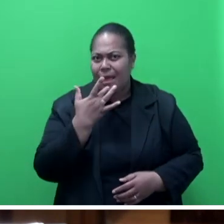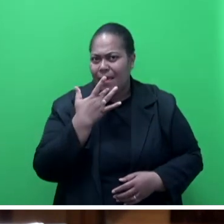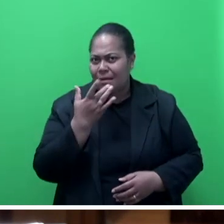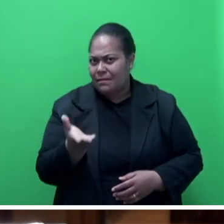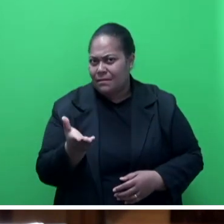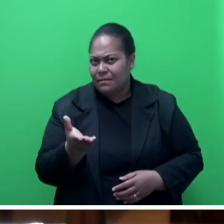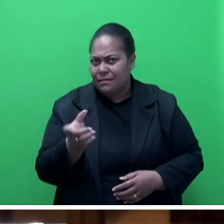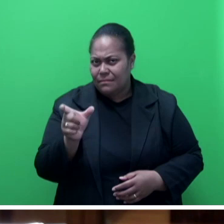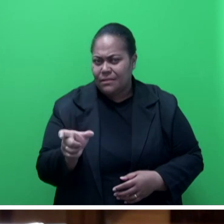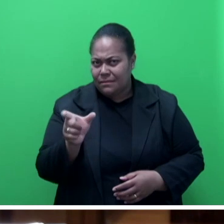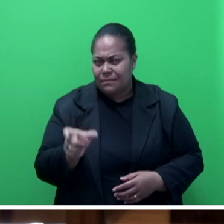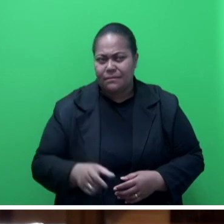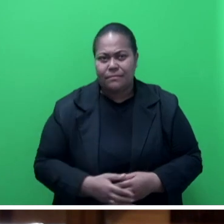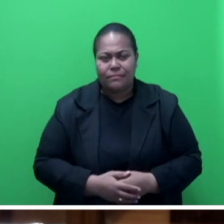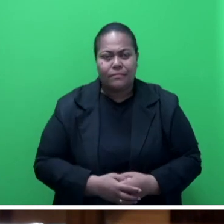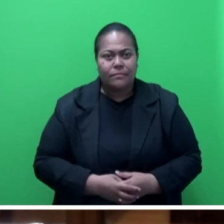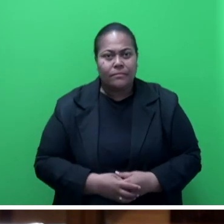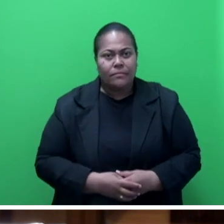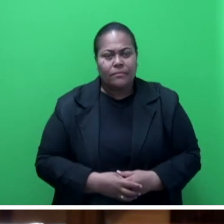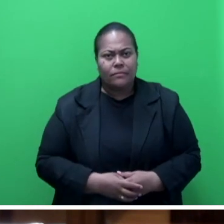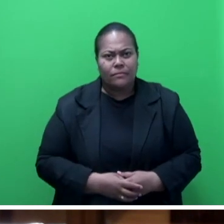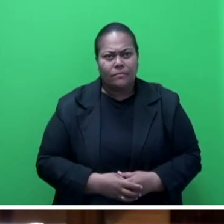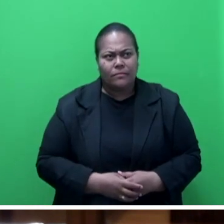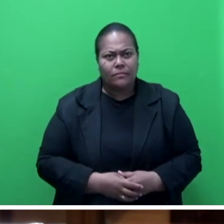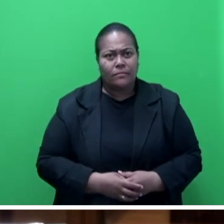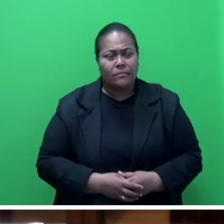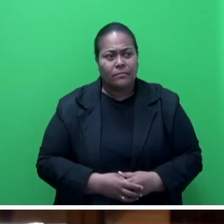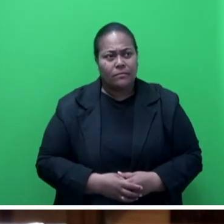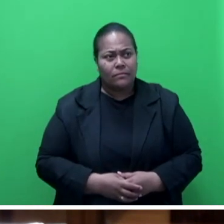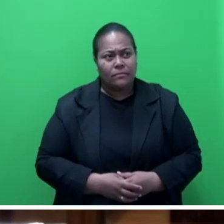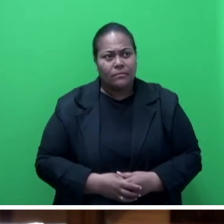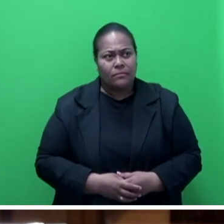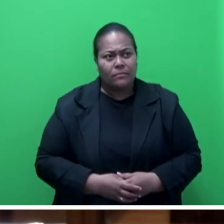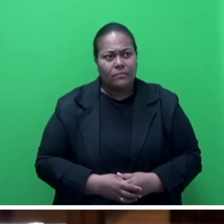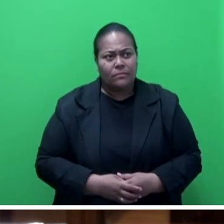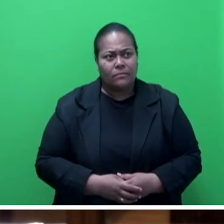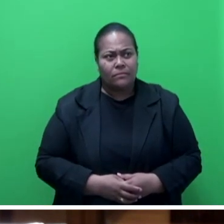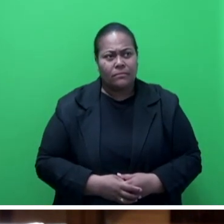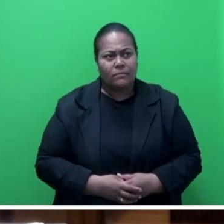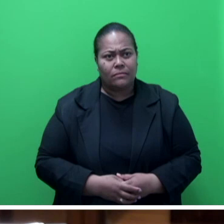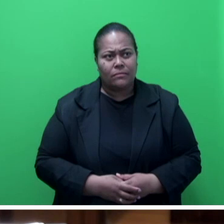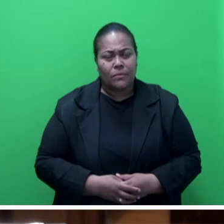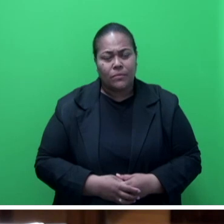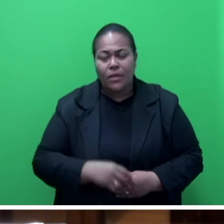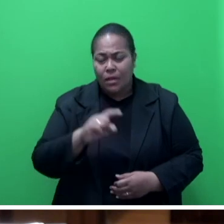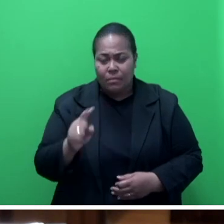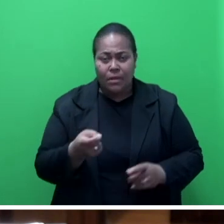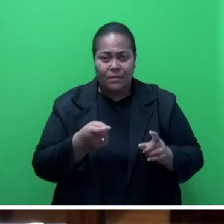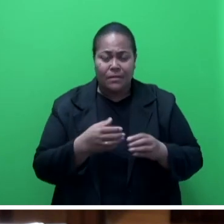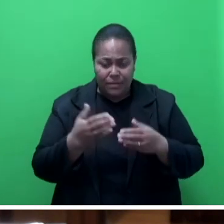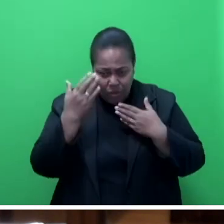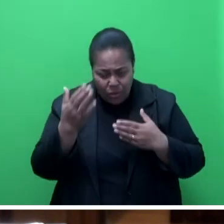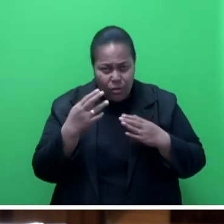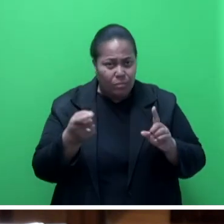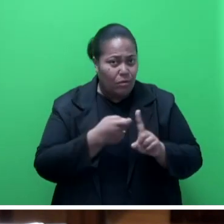But Honourable Speaker says, Honourable former former leader